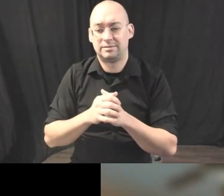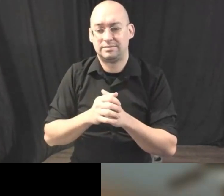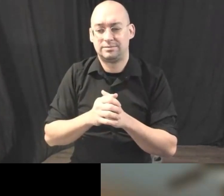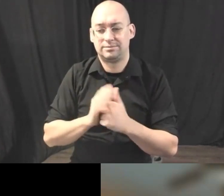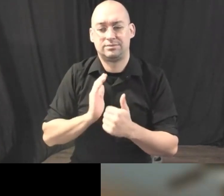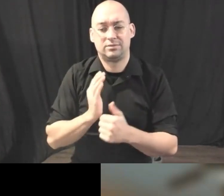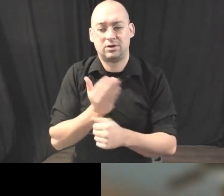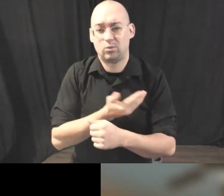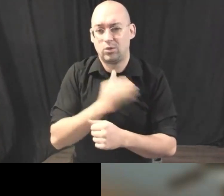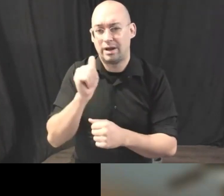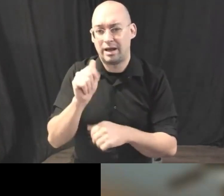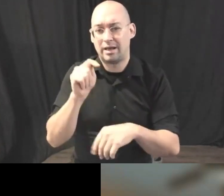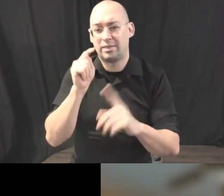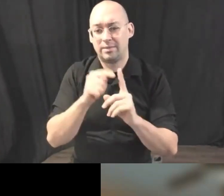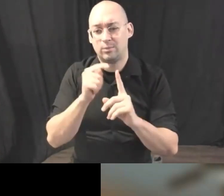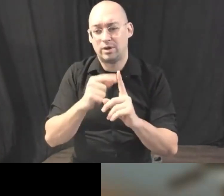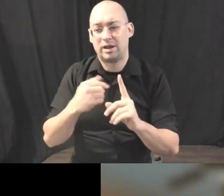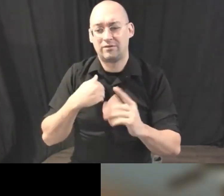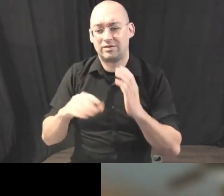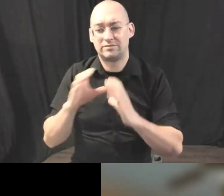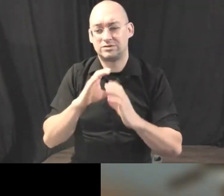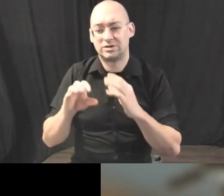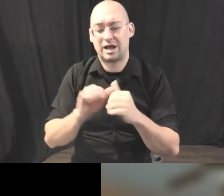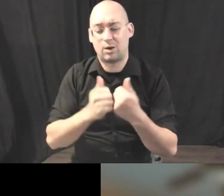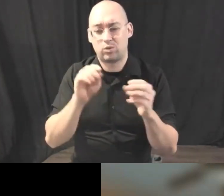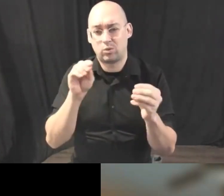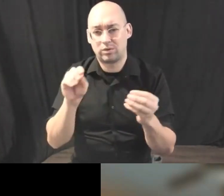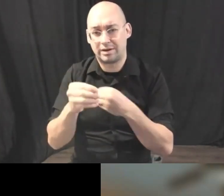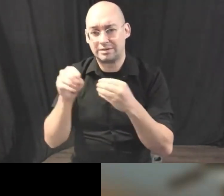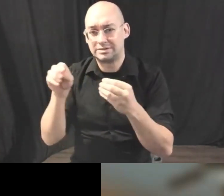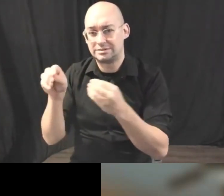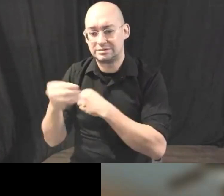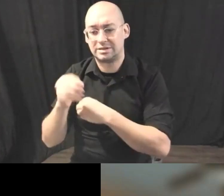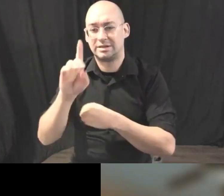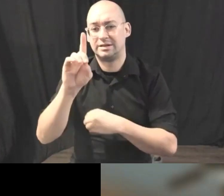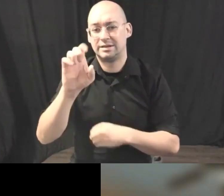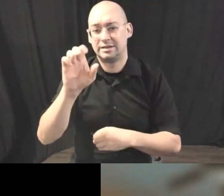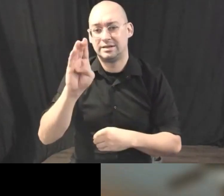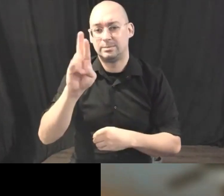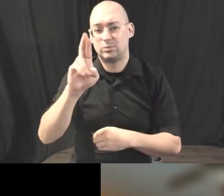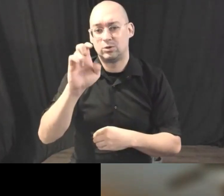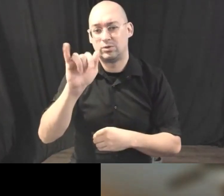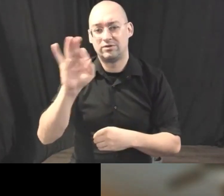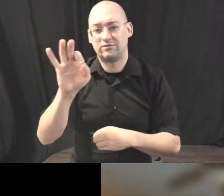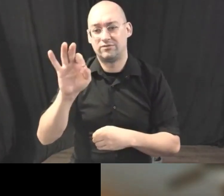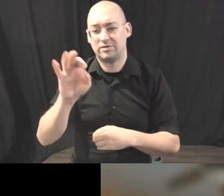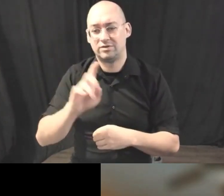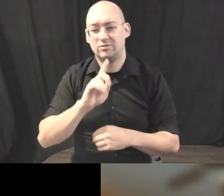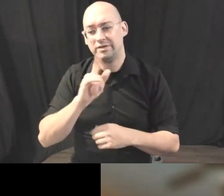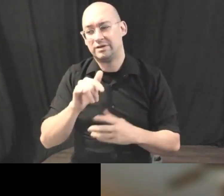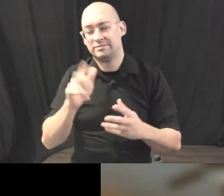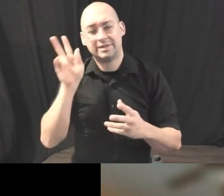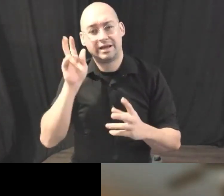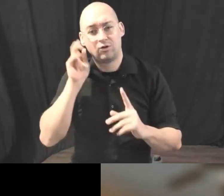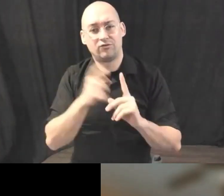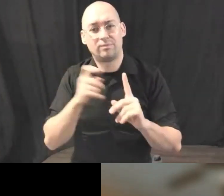at the point where we were just actually having a conversation of how we're going to organize our kind of debrief of response and kind of really hear from